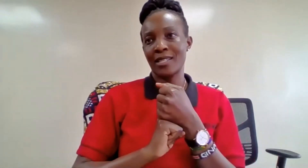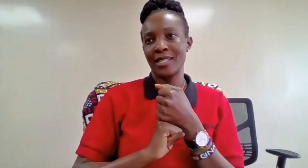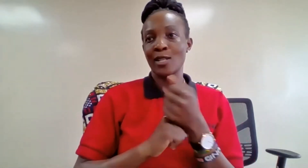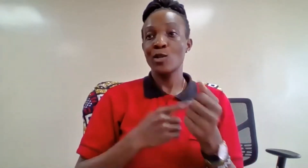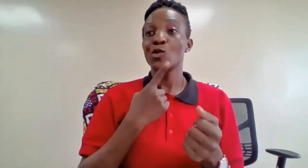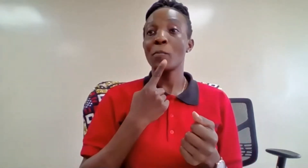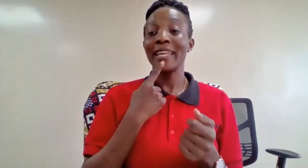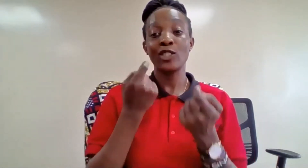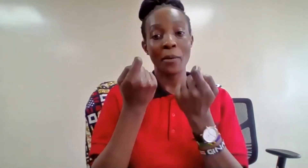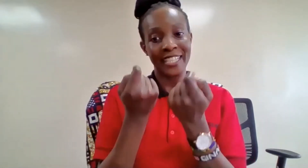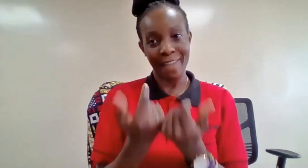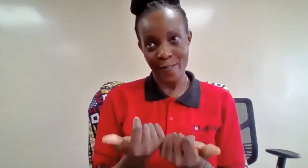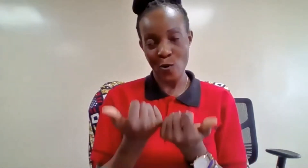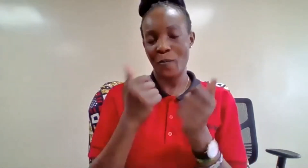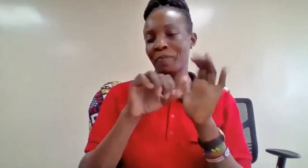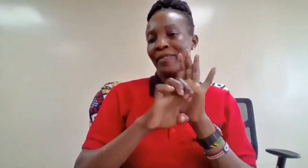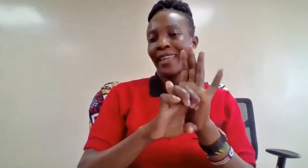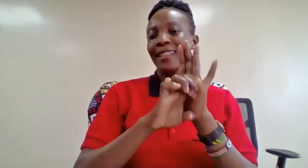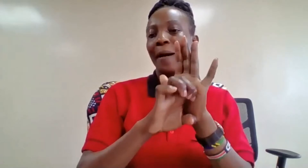Sign Language as well.